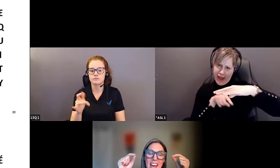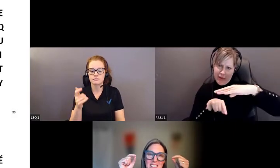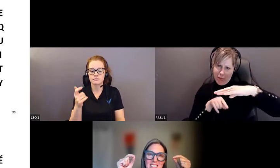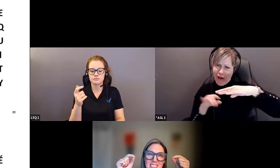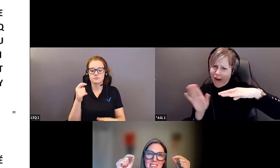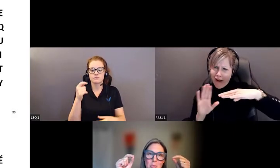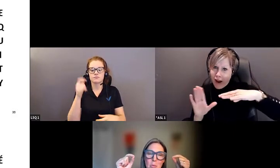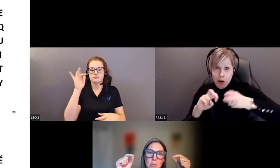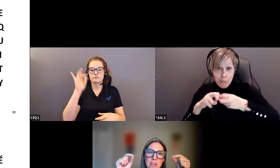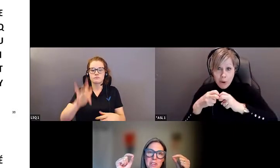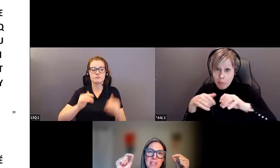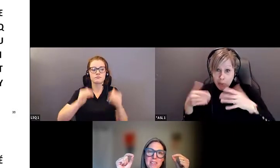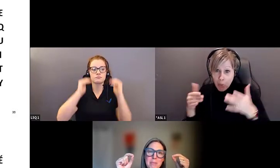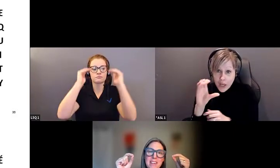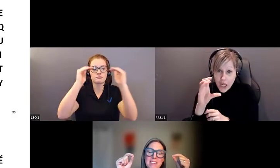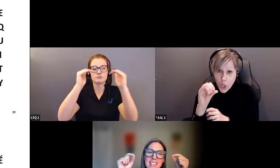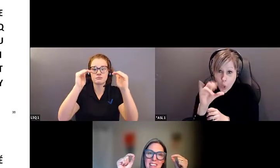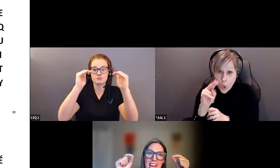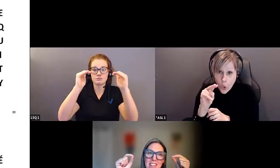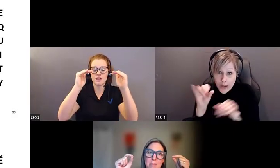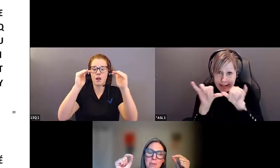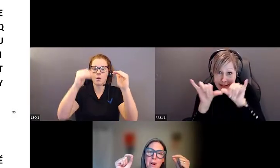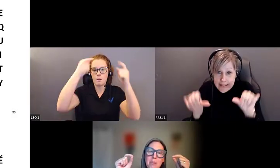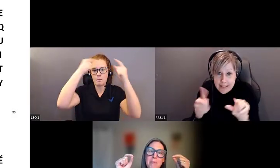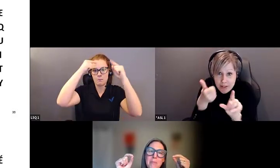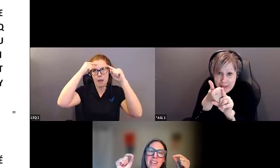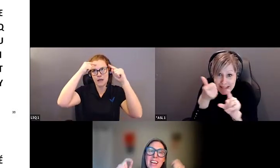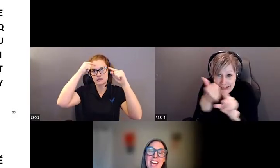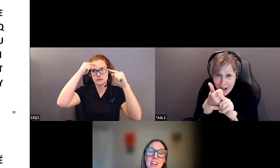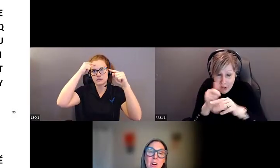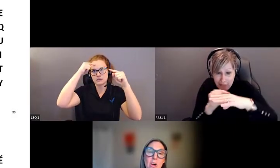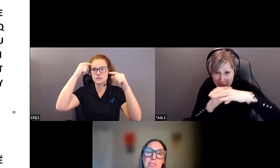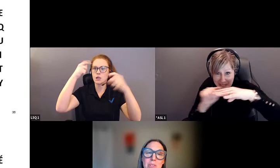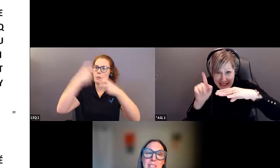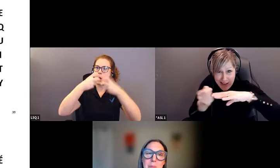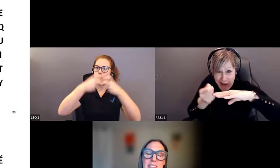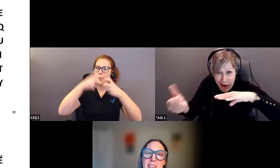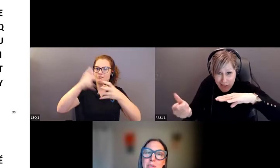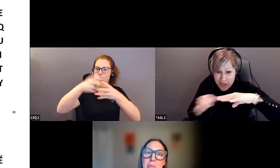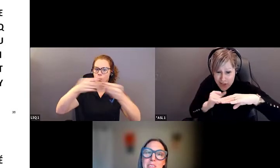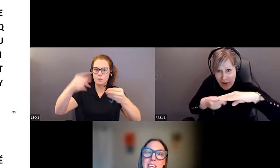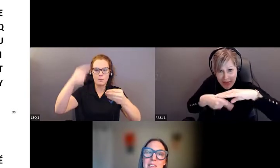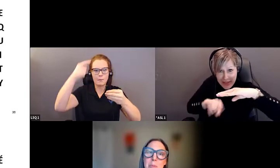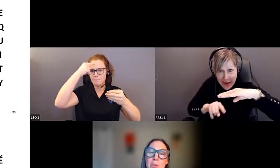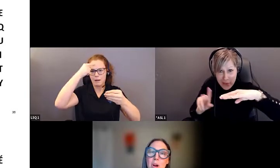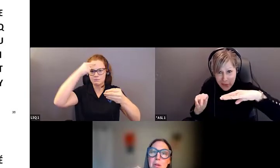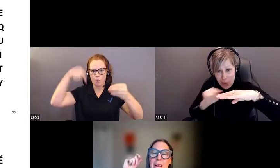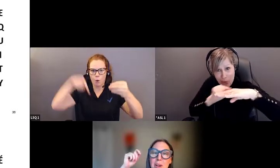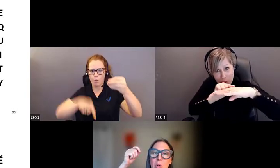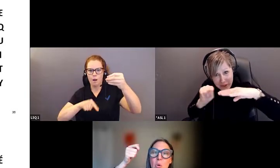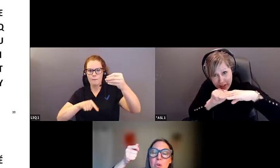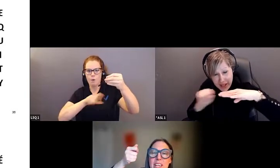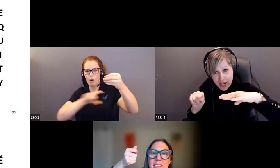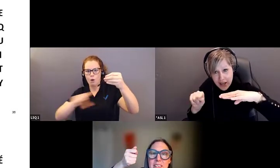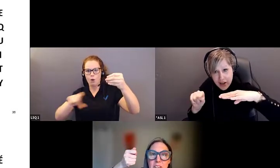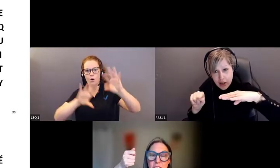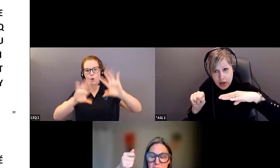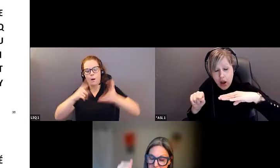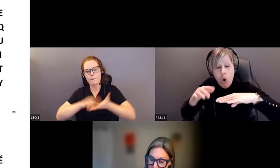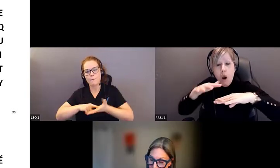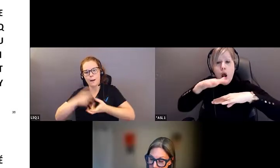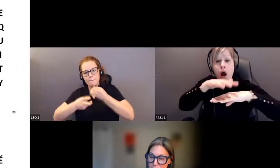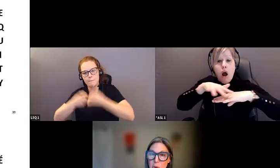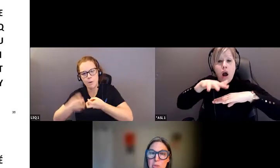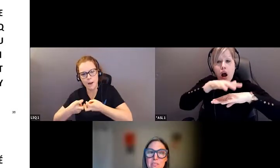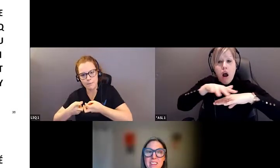all. That's what we want to be dismantling. That's the problem. And it also limits us from seeing the problematic